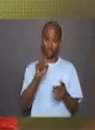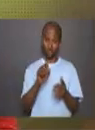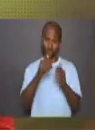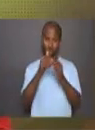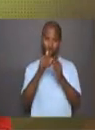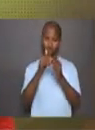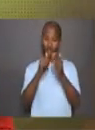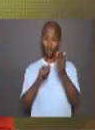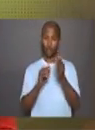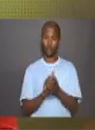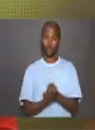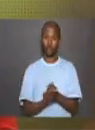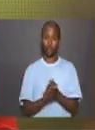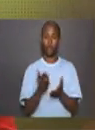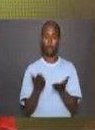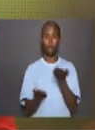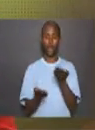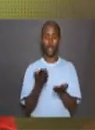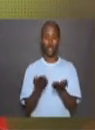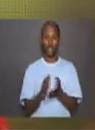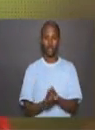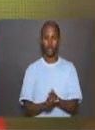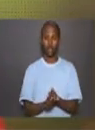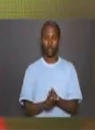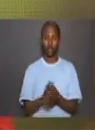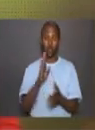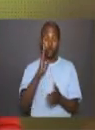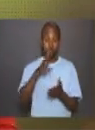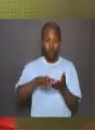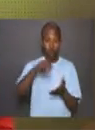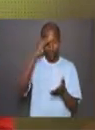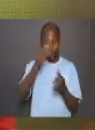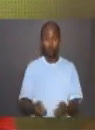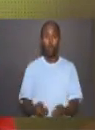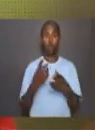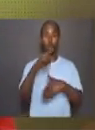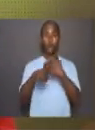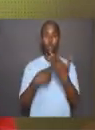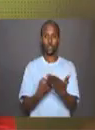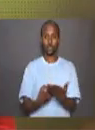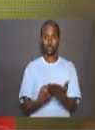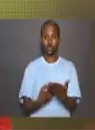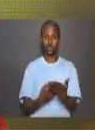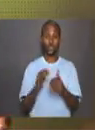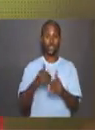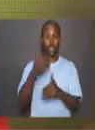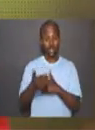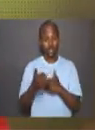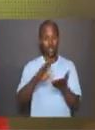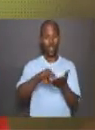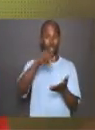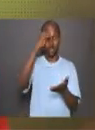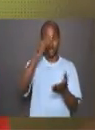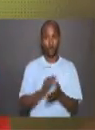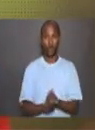the unpaid balance. We will learn more about this in the next lesson.